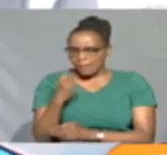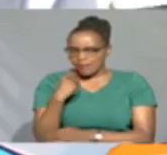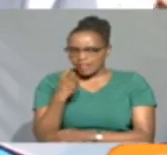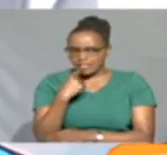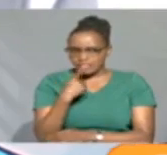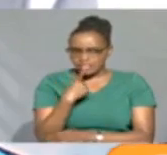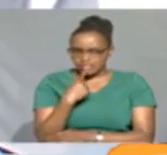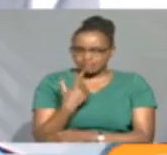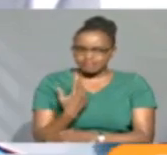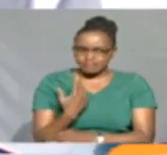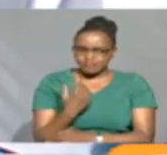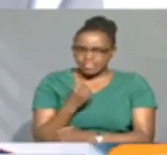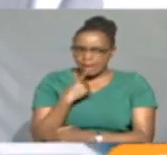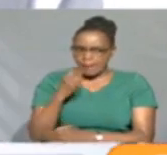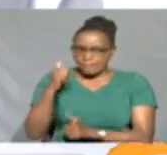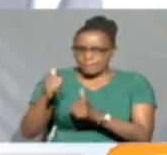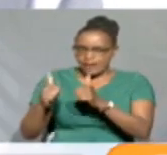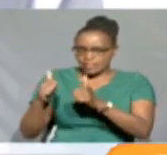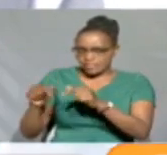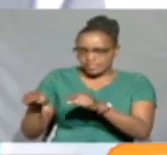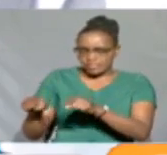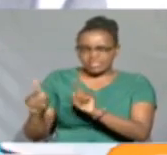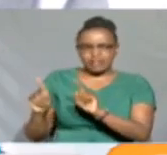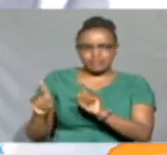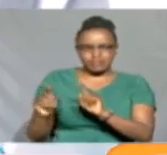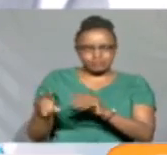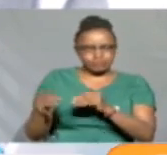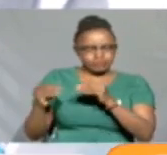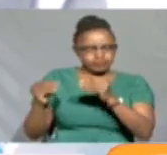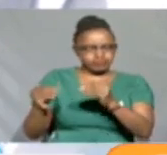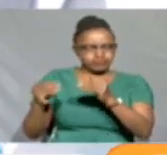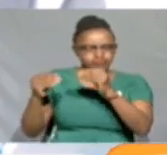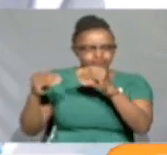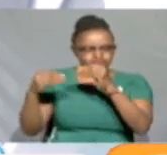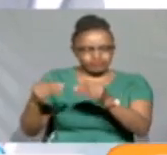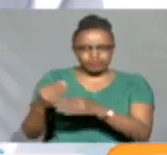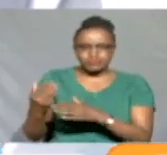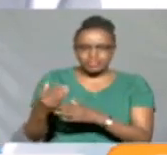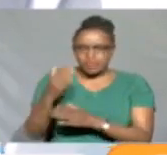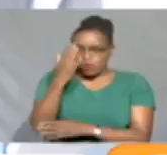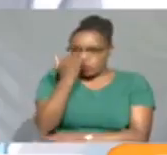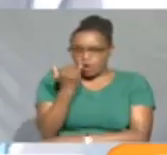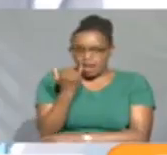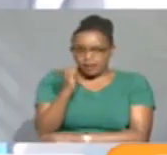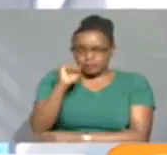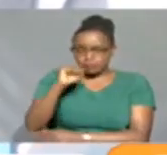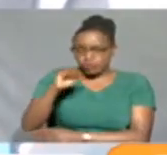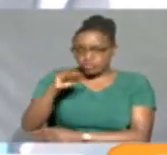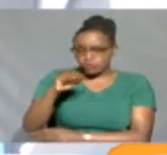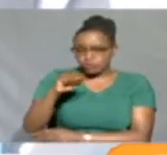medicine that she had to be given so that she can